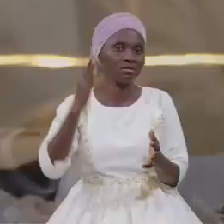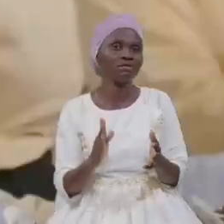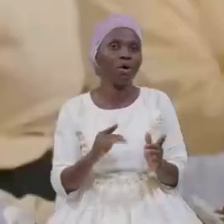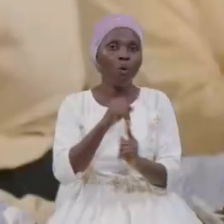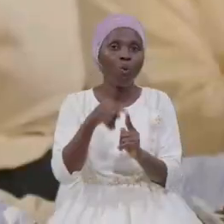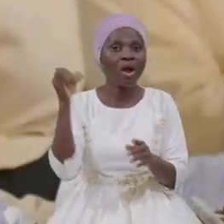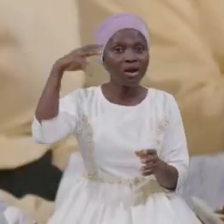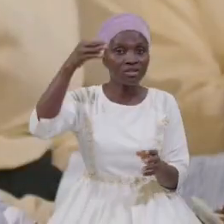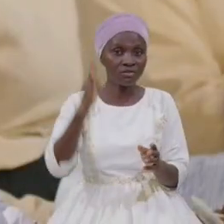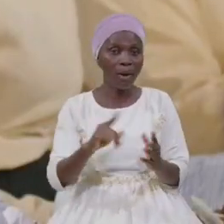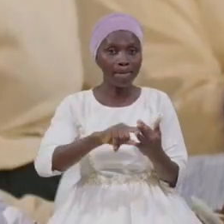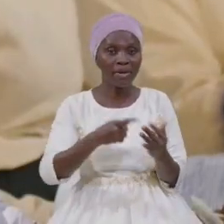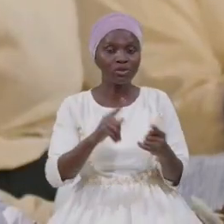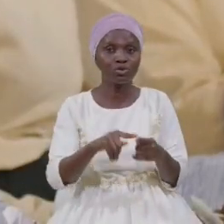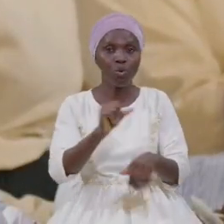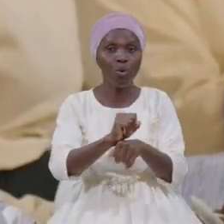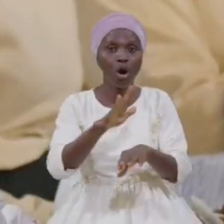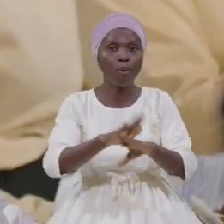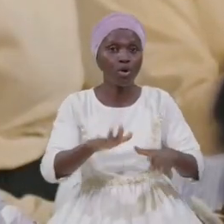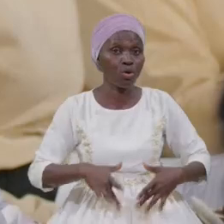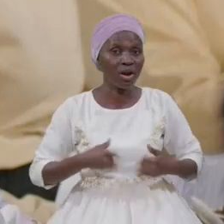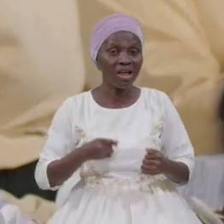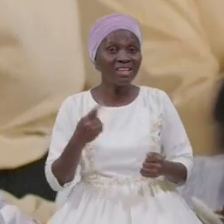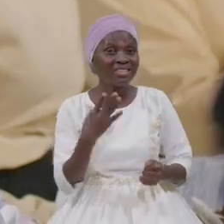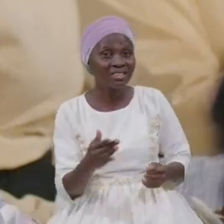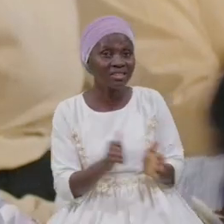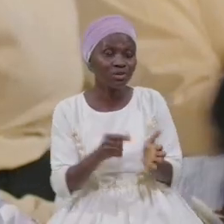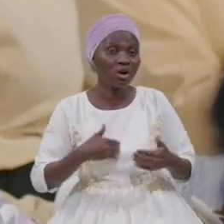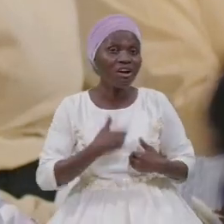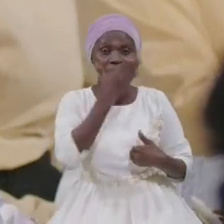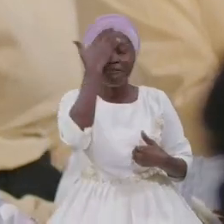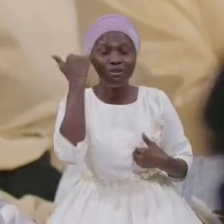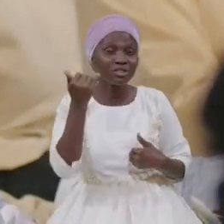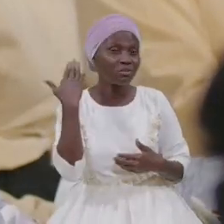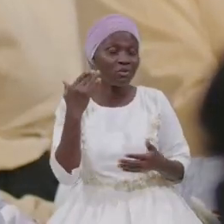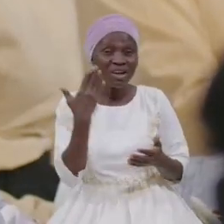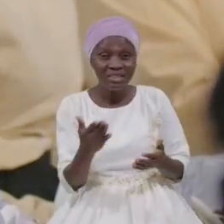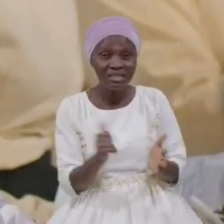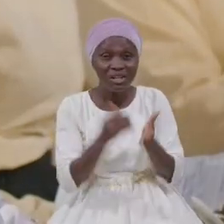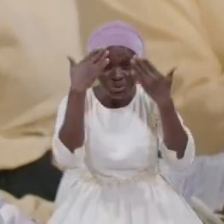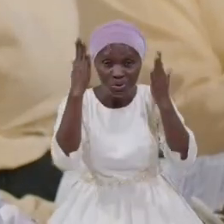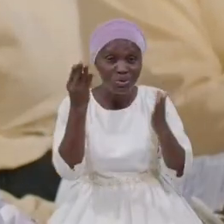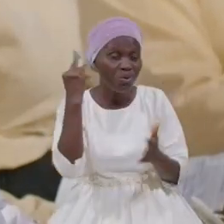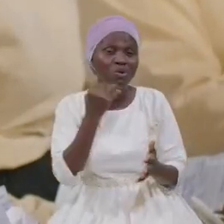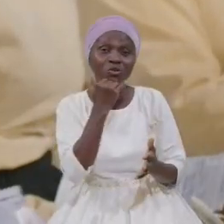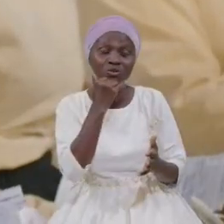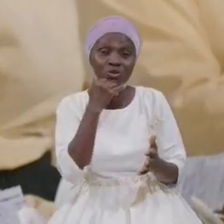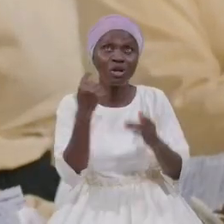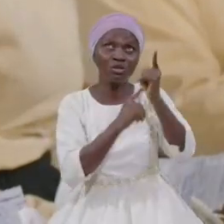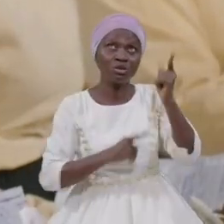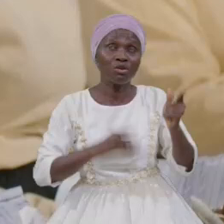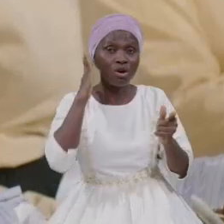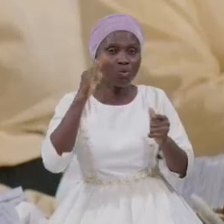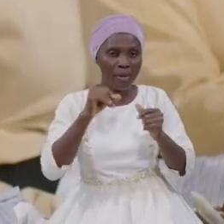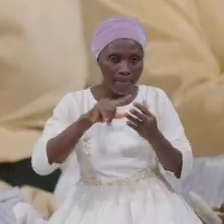you had forgotten, things you didn't even know was wrong, the Lord begins to remind you. He gives you repentance